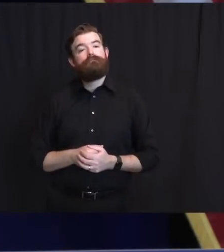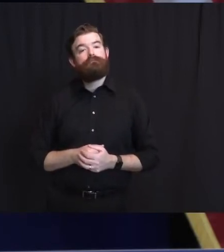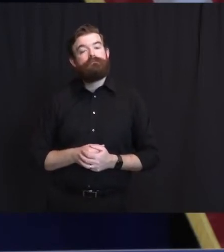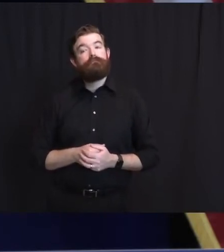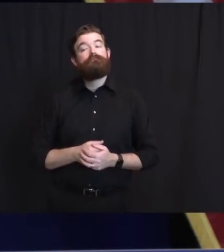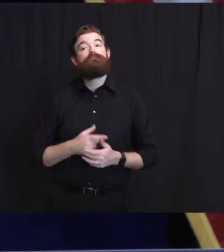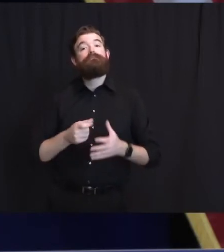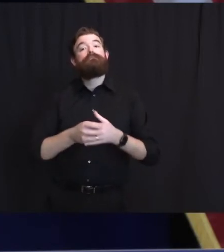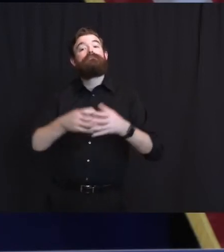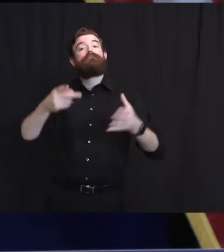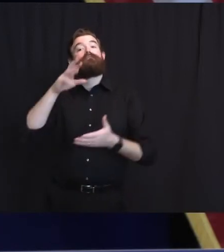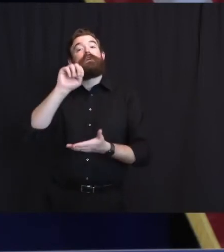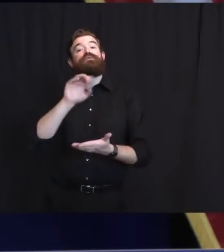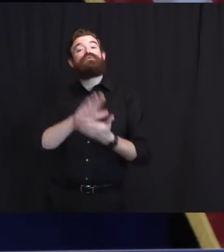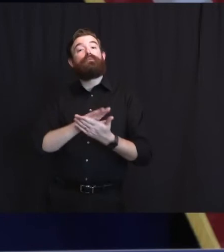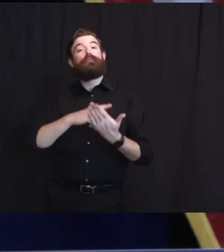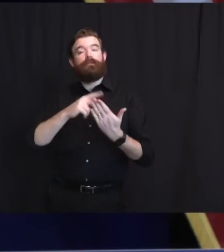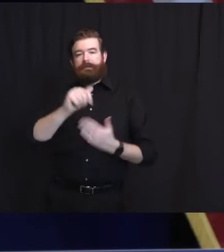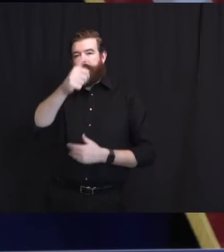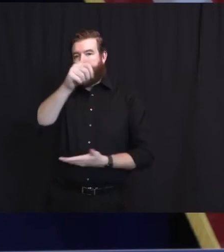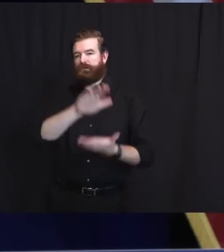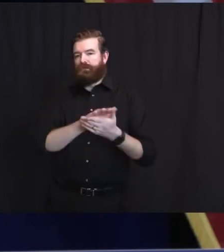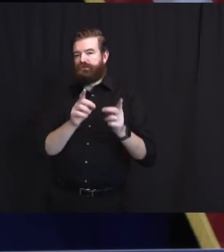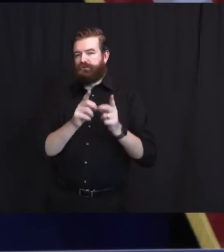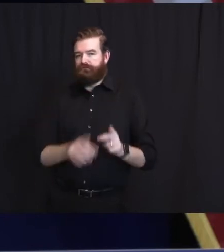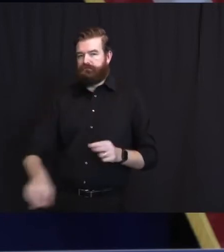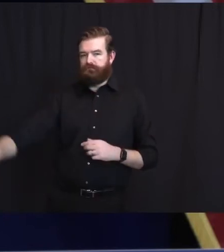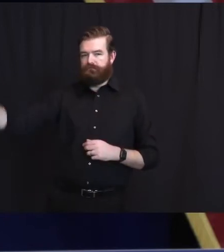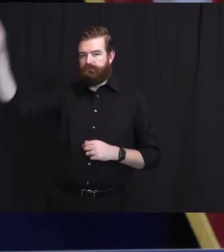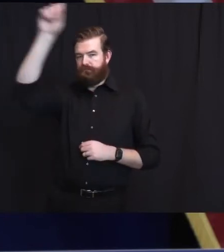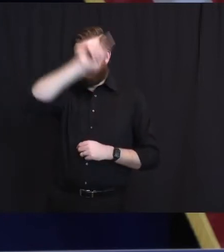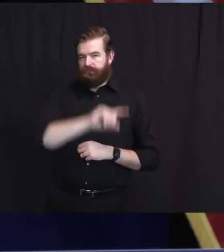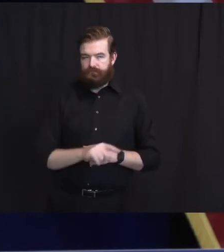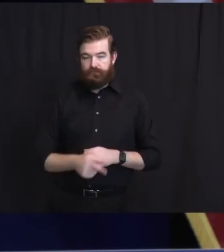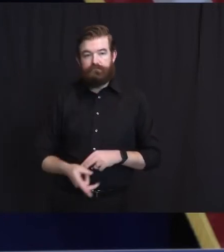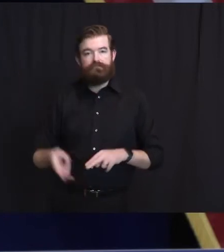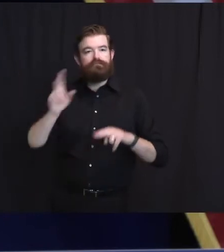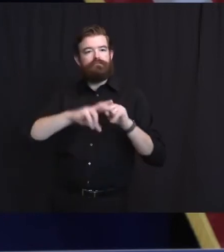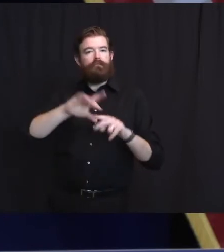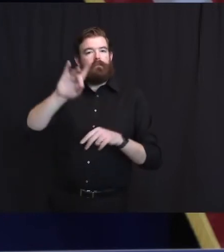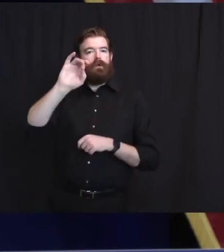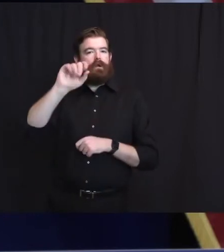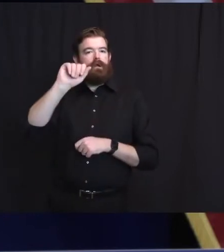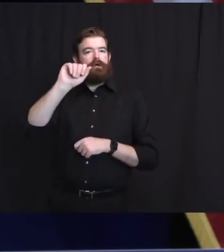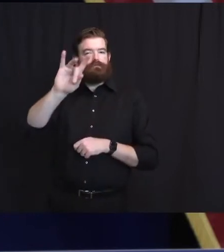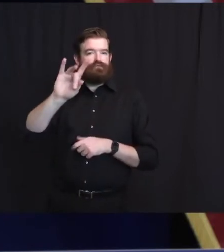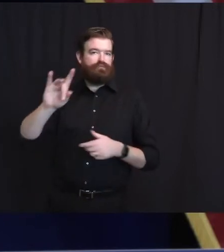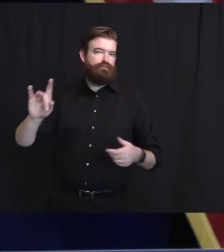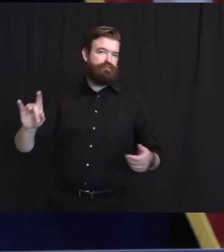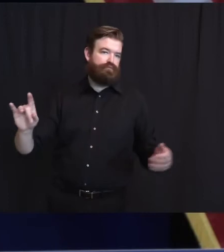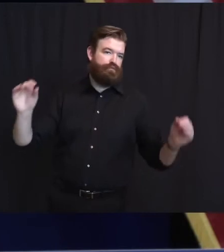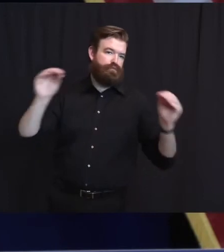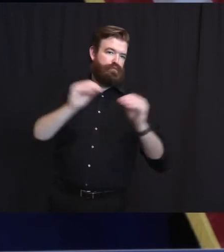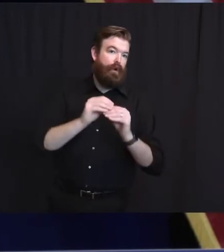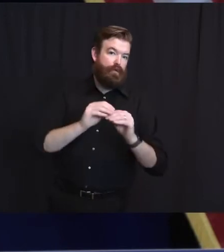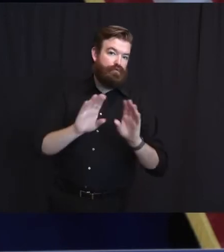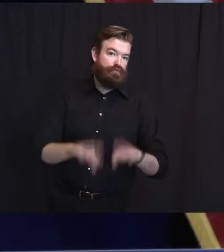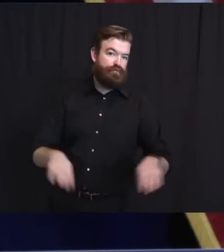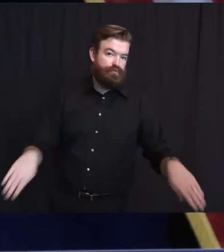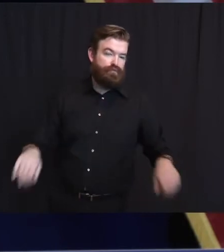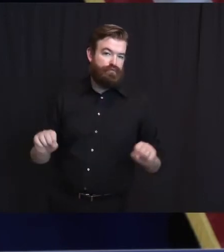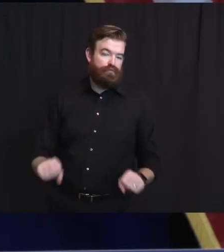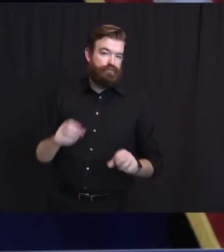of 818 new seats, and while also enhancing the quality of their existing seats. The benefits